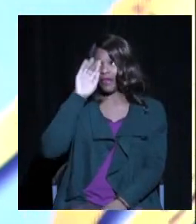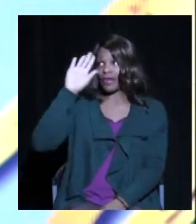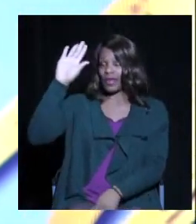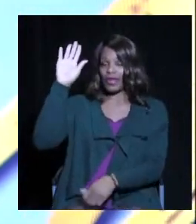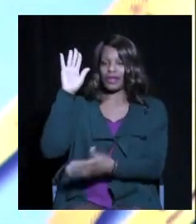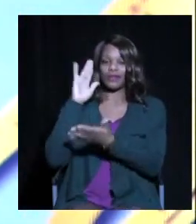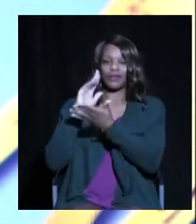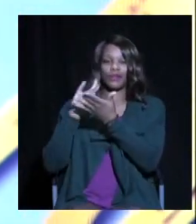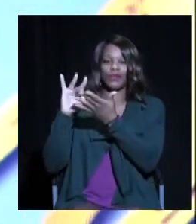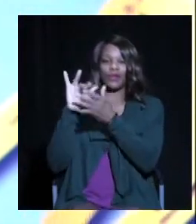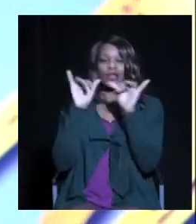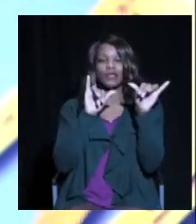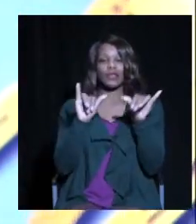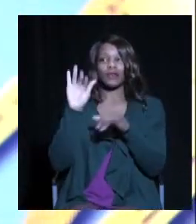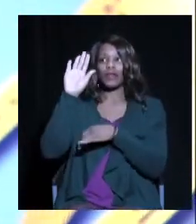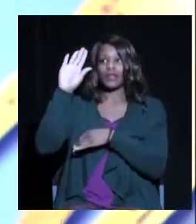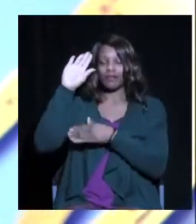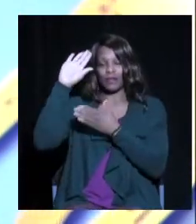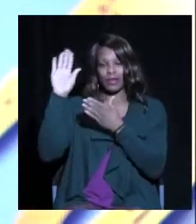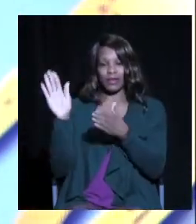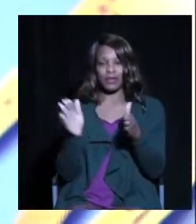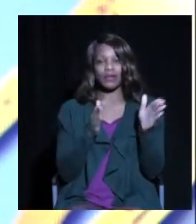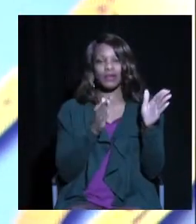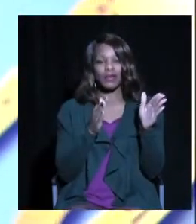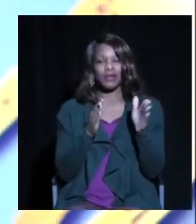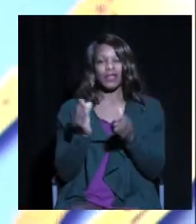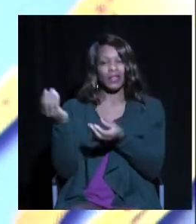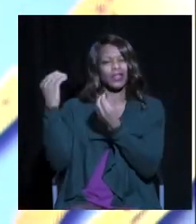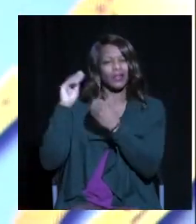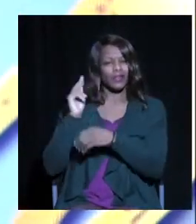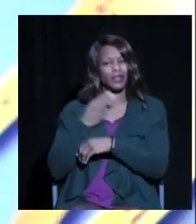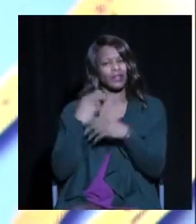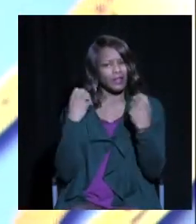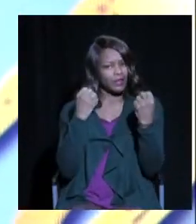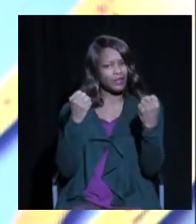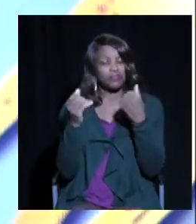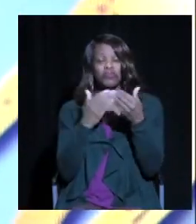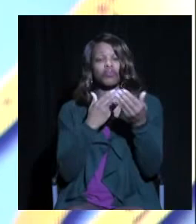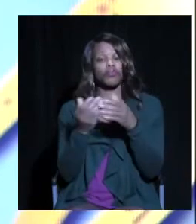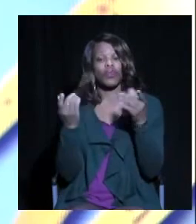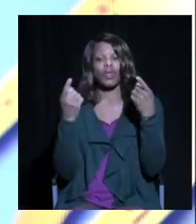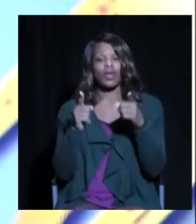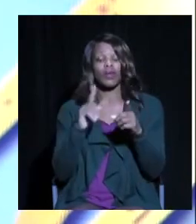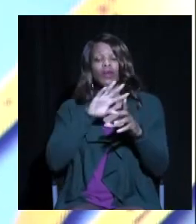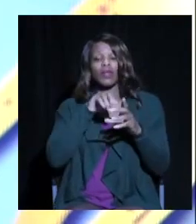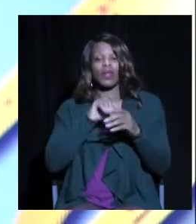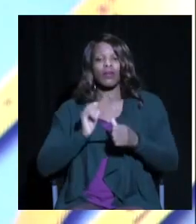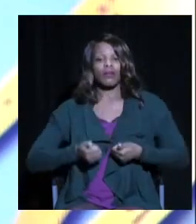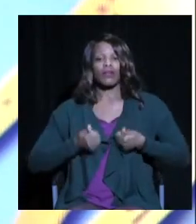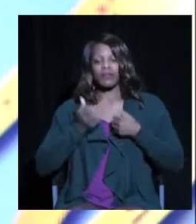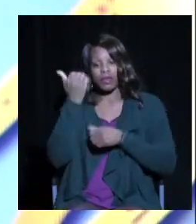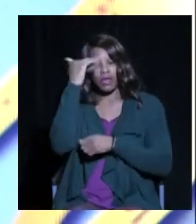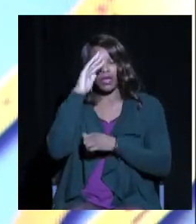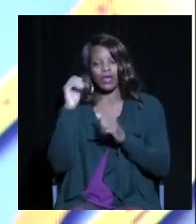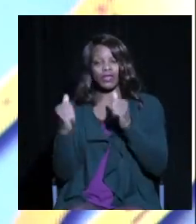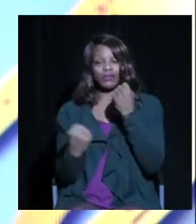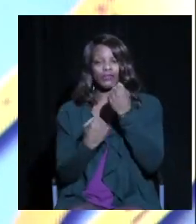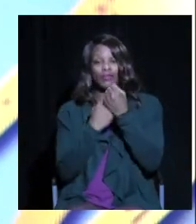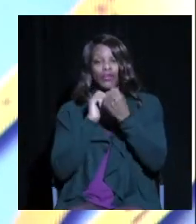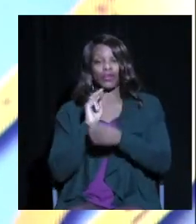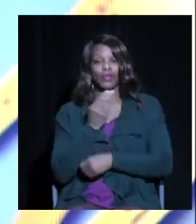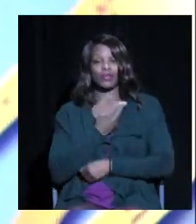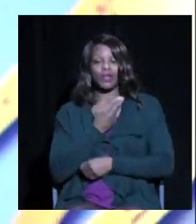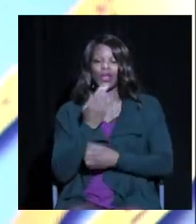glory, according to his plans. And that should give us confidence, knowing that whatever's going on in our lives, God is with us in it. We may